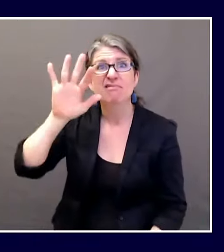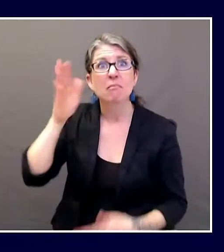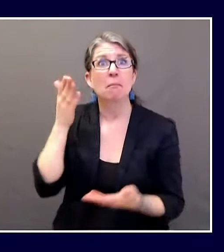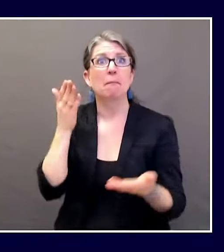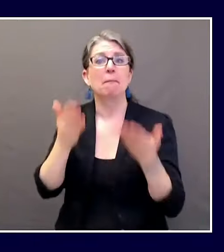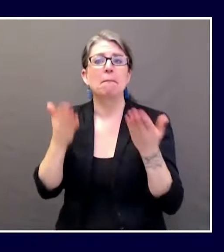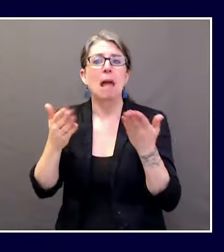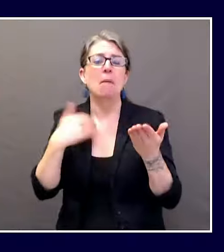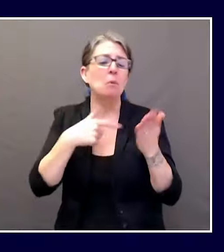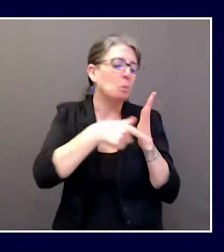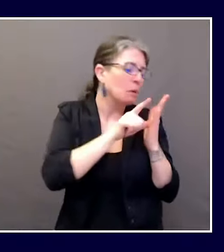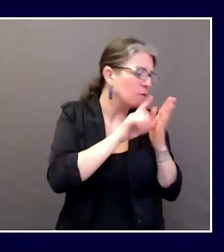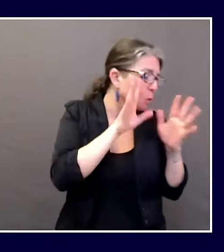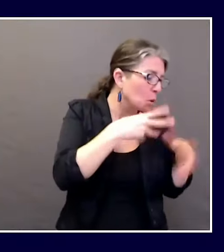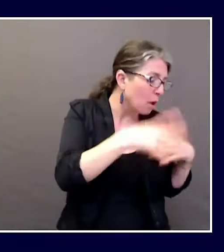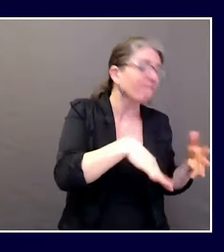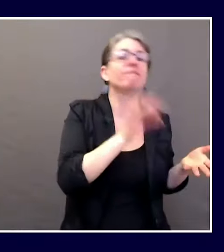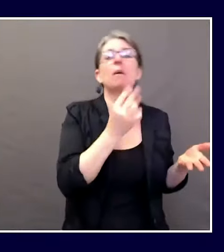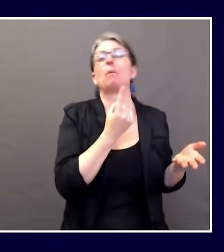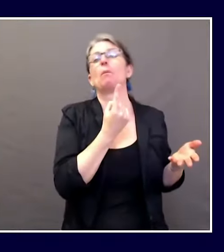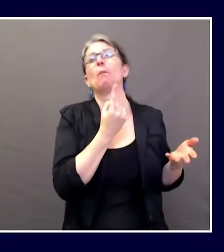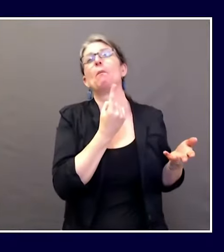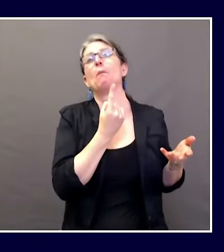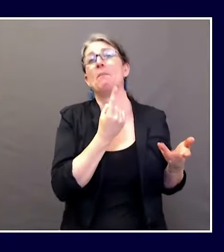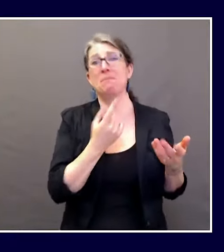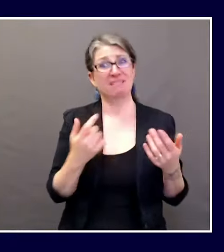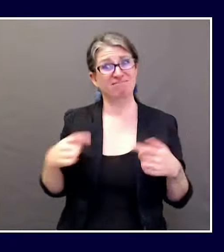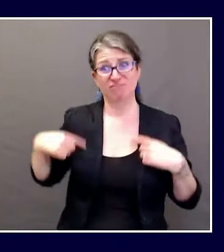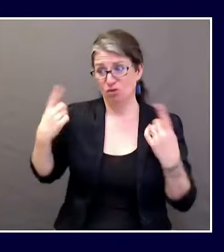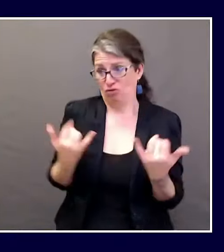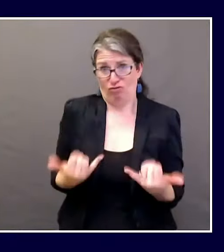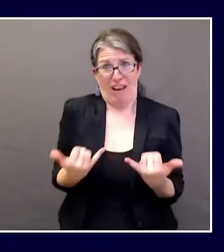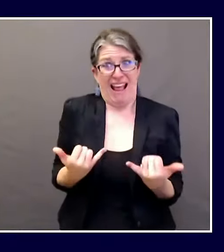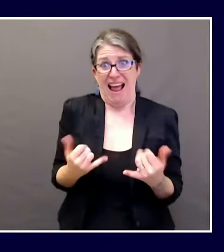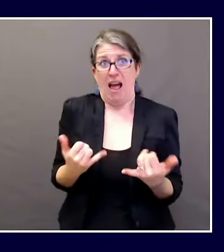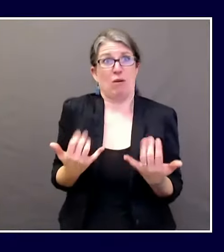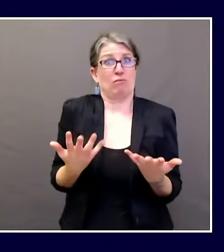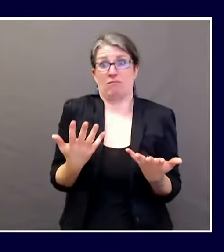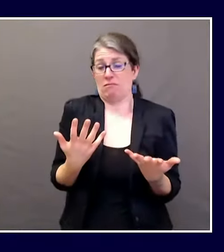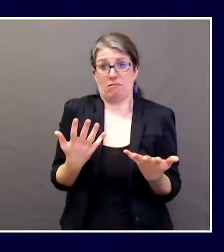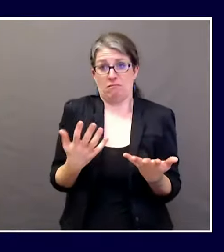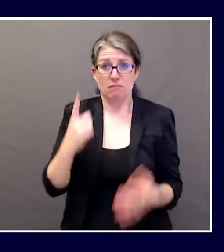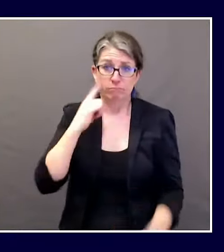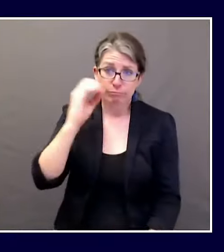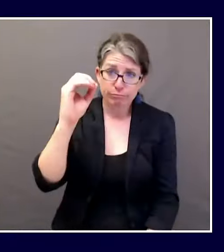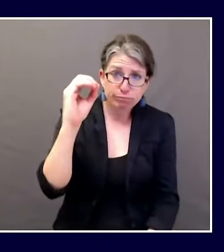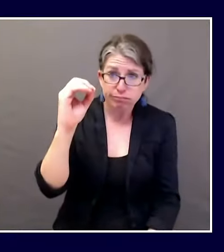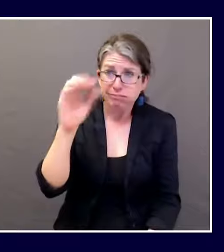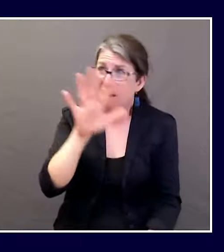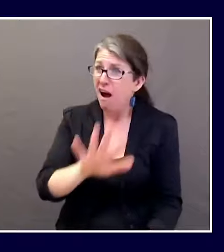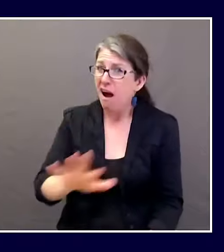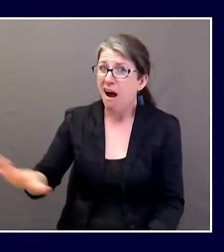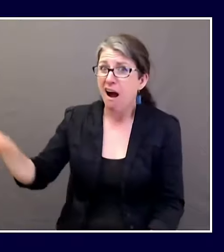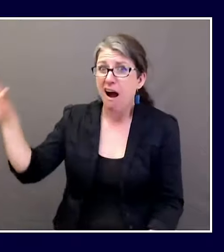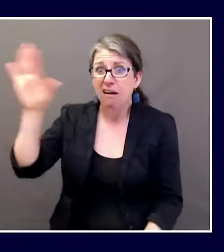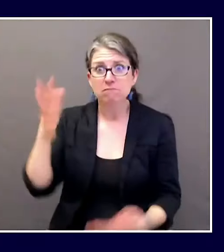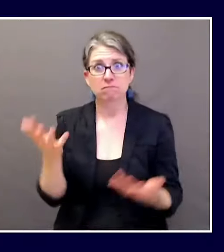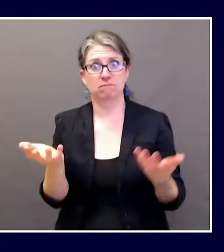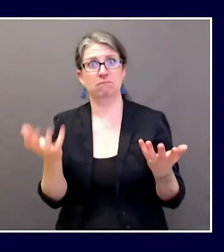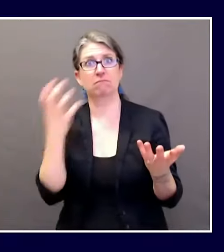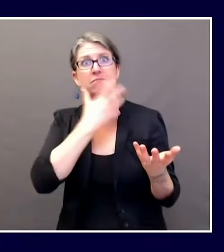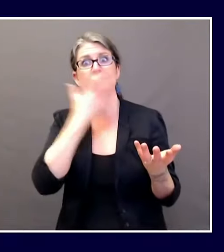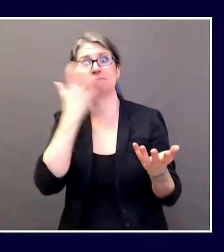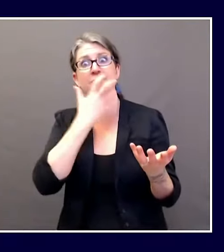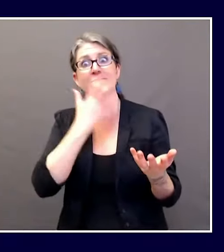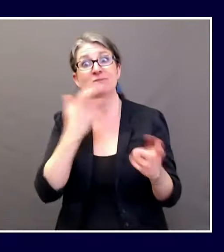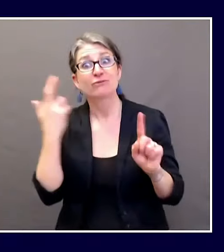over 30 days. That is a direct function of the vaccination efforts that we undertook in December and January. But that